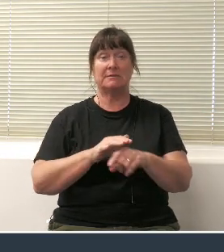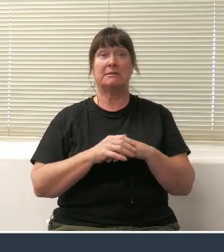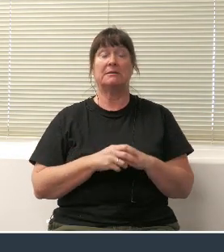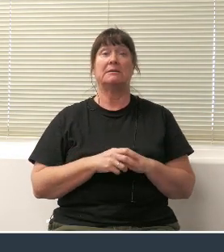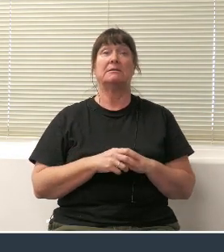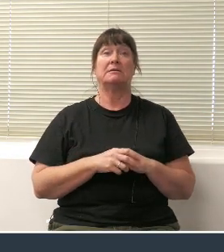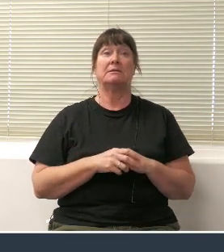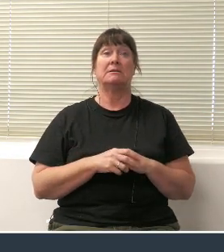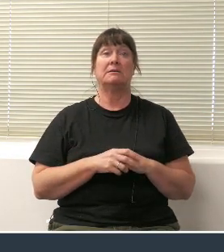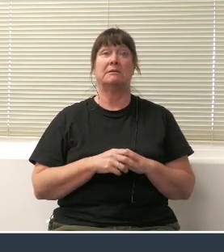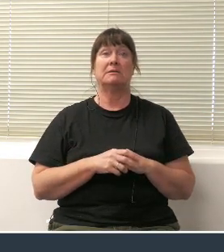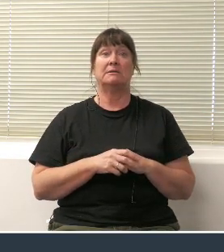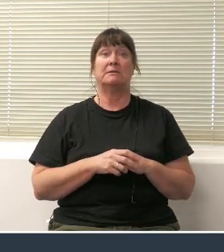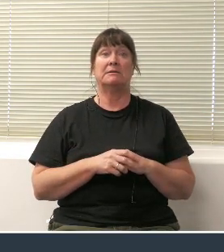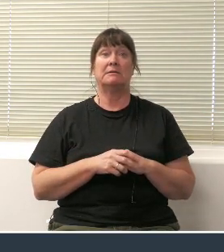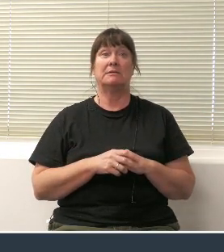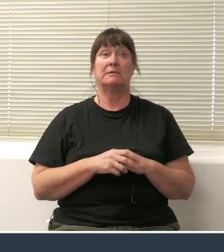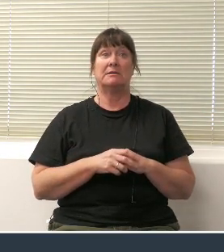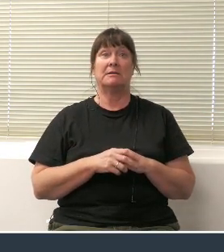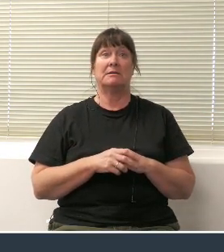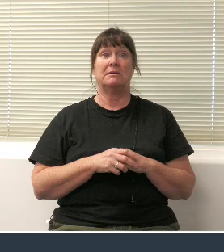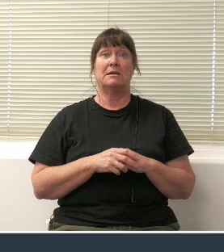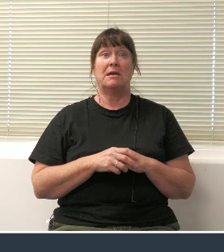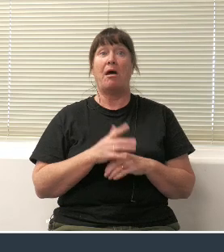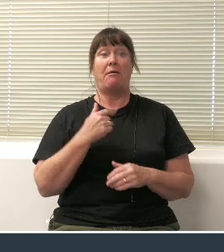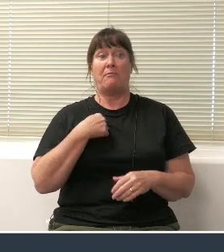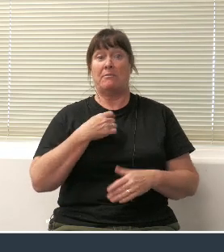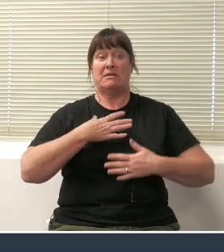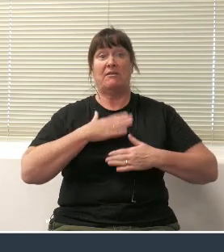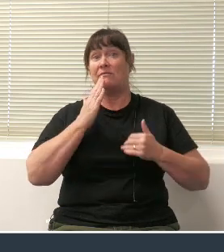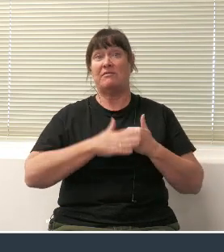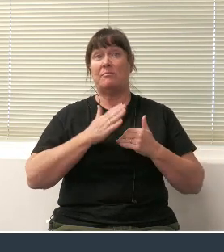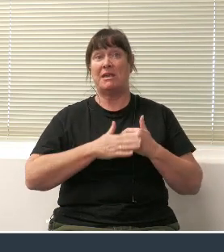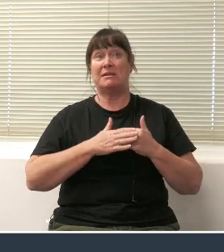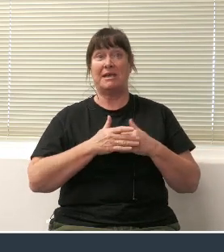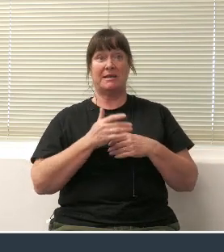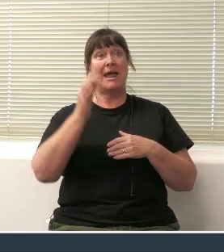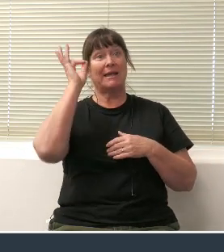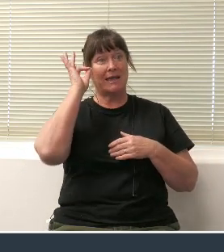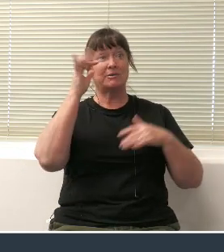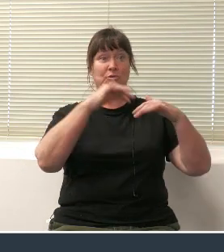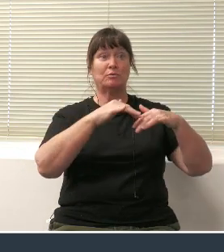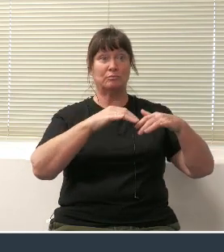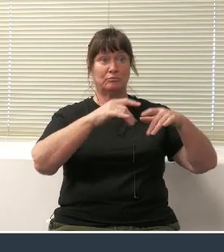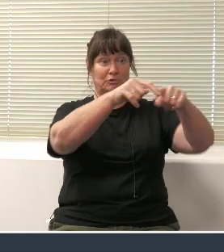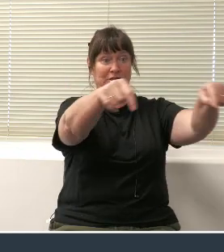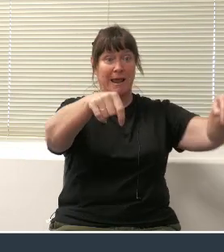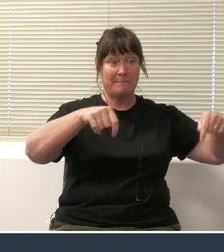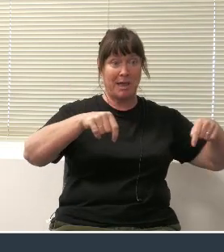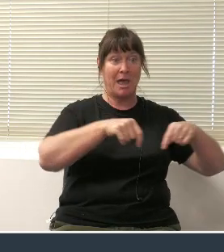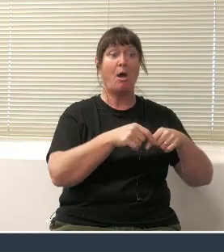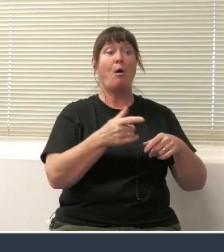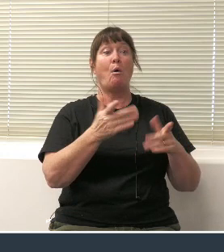ever been in a council chamber as an elected member, or been in one building